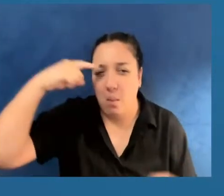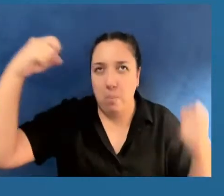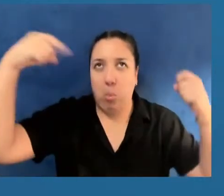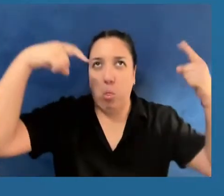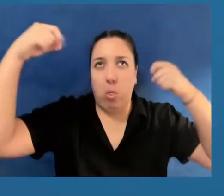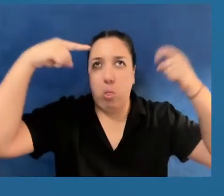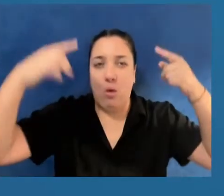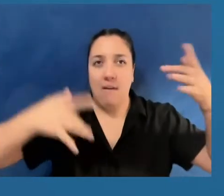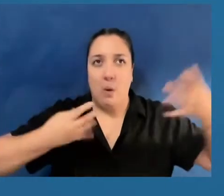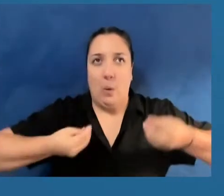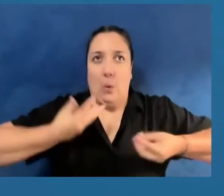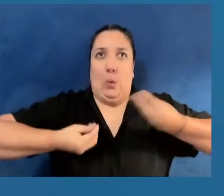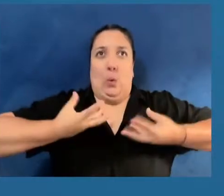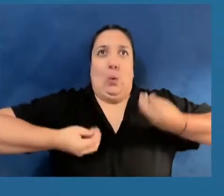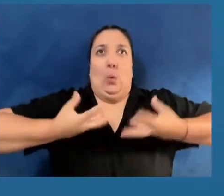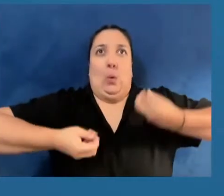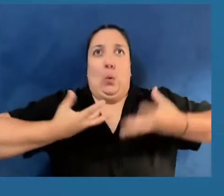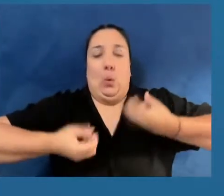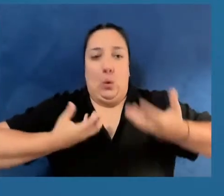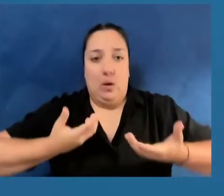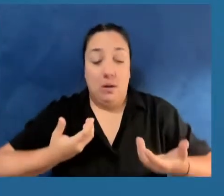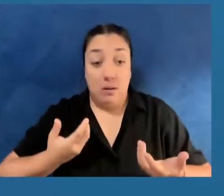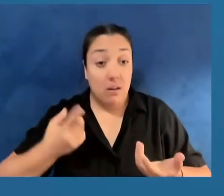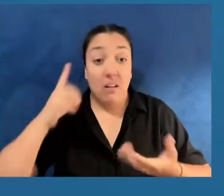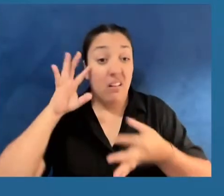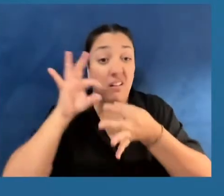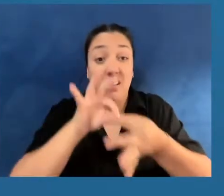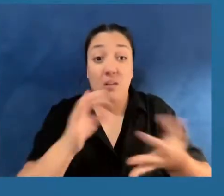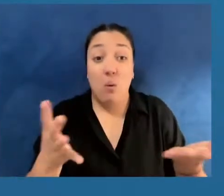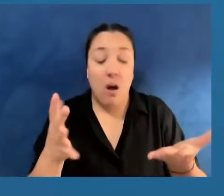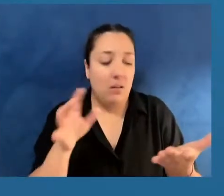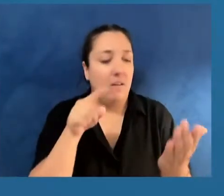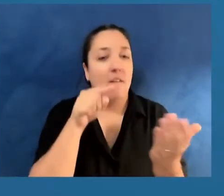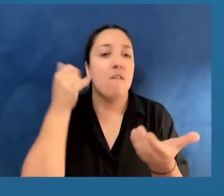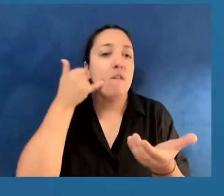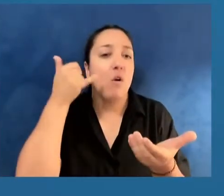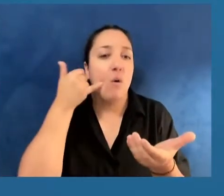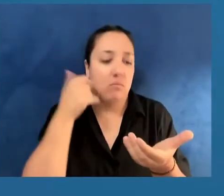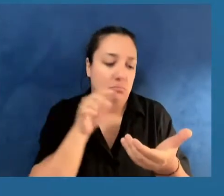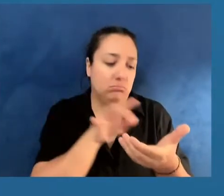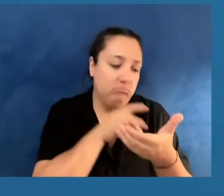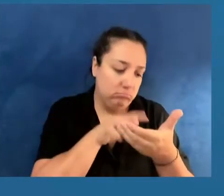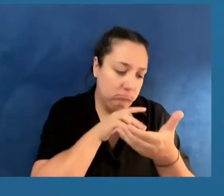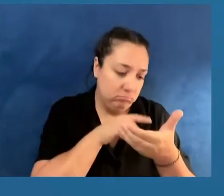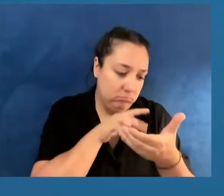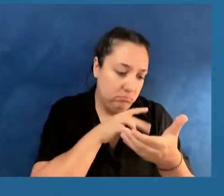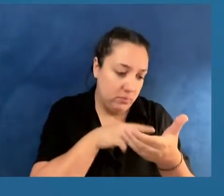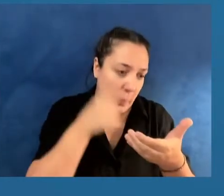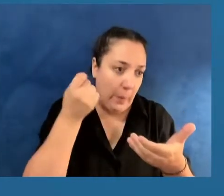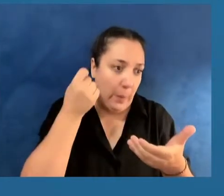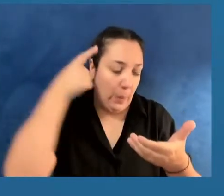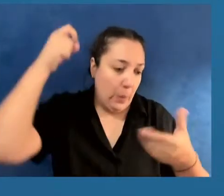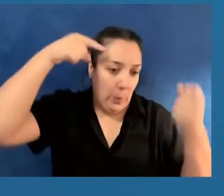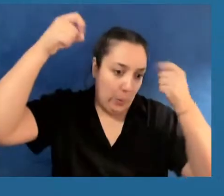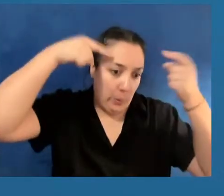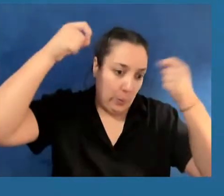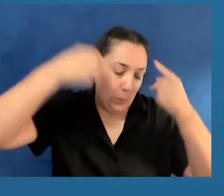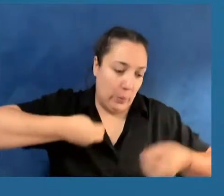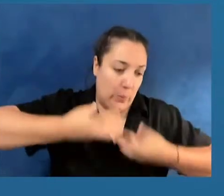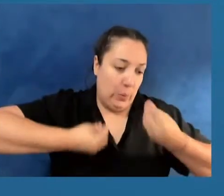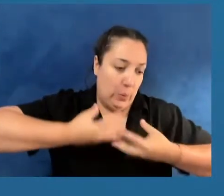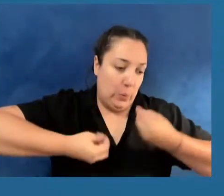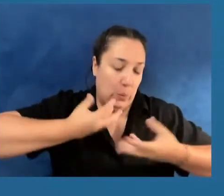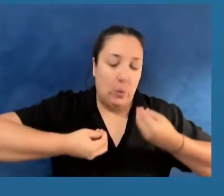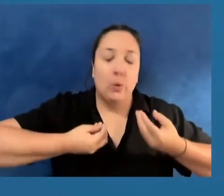even realizing it are what's taking them away from the purpose of why we're here. And you, through